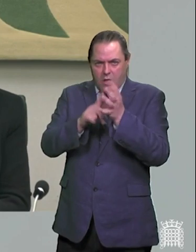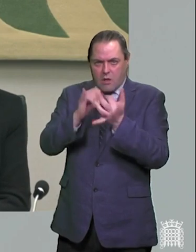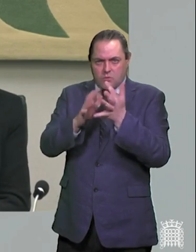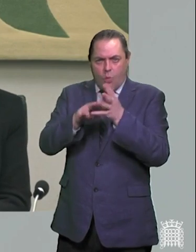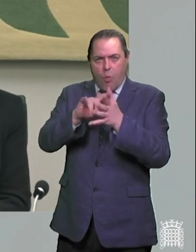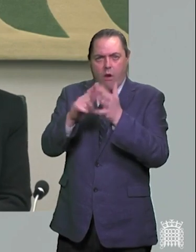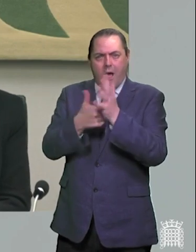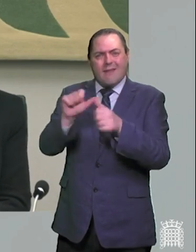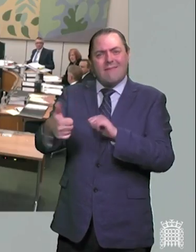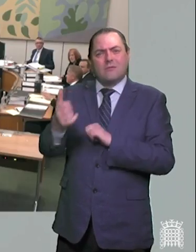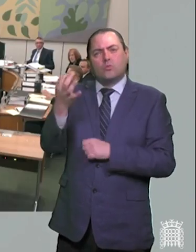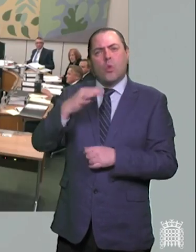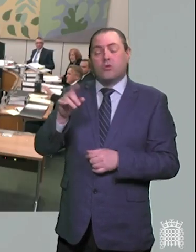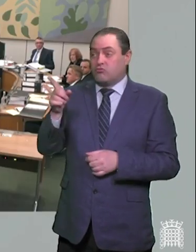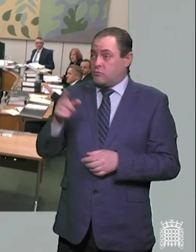next questions?